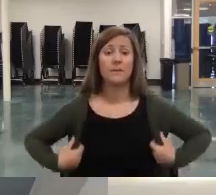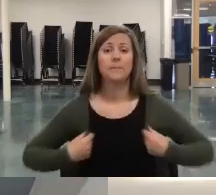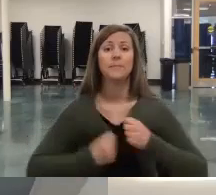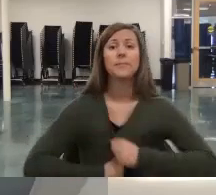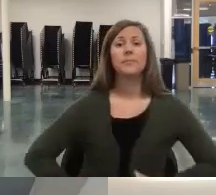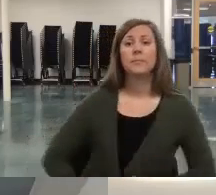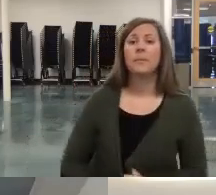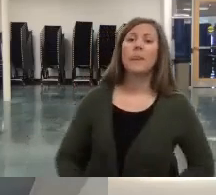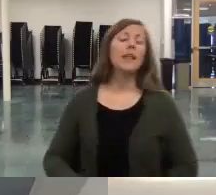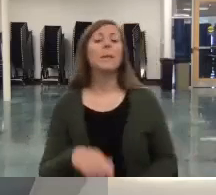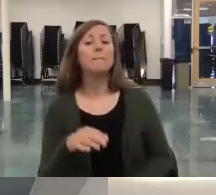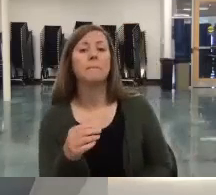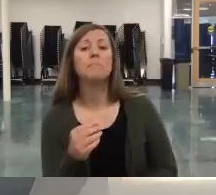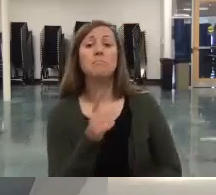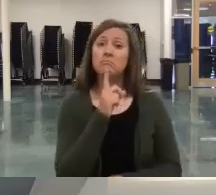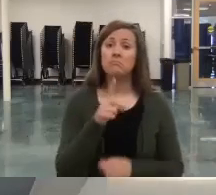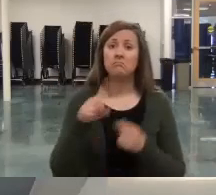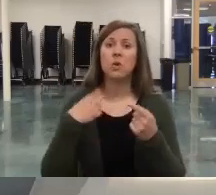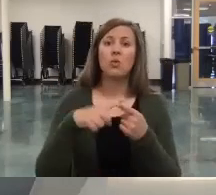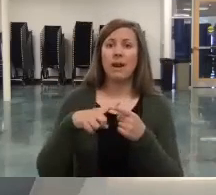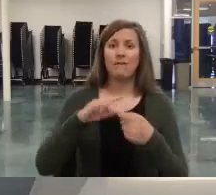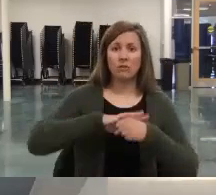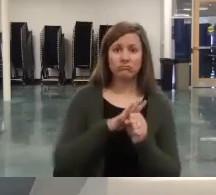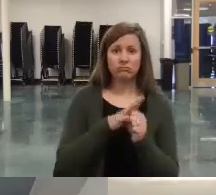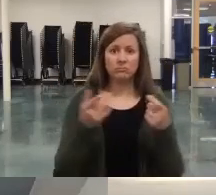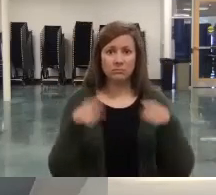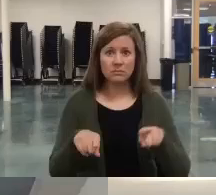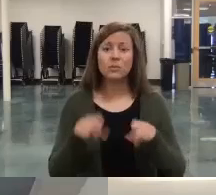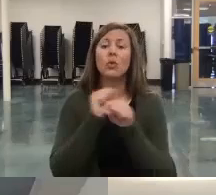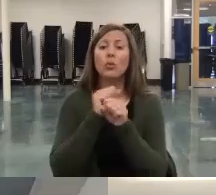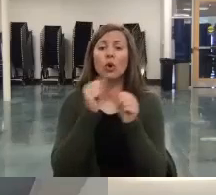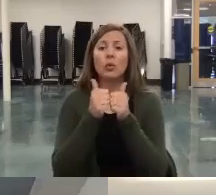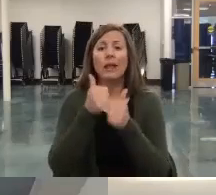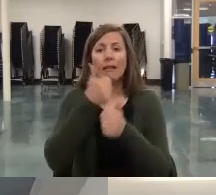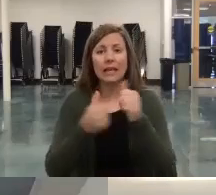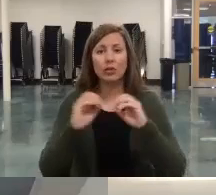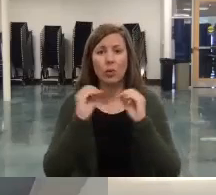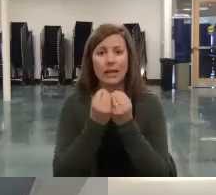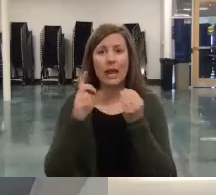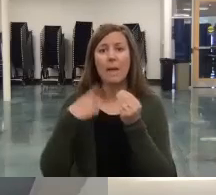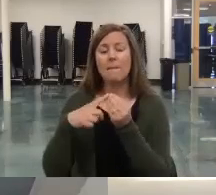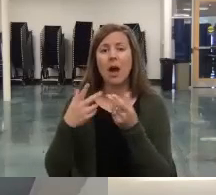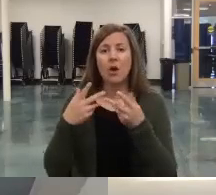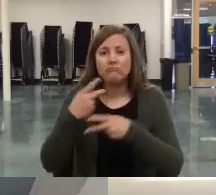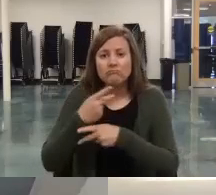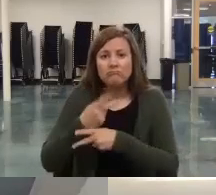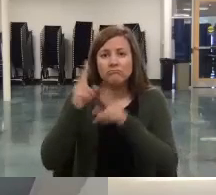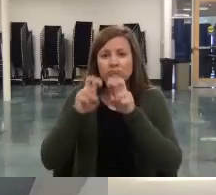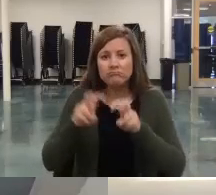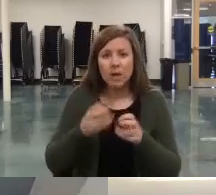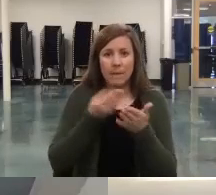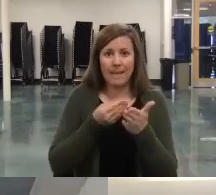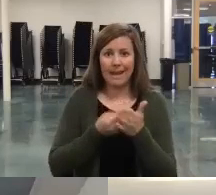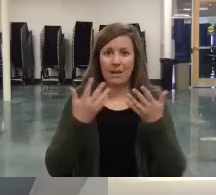Well, when the pandemic came about, we worked with each organization on reallocating the funds that they